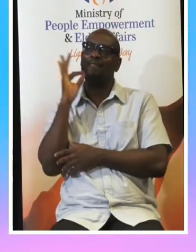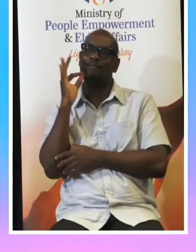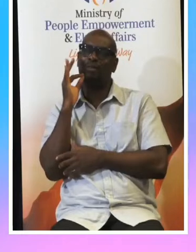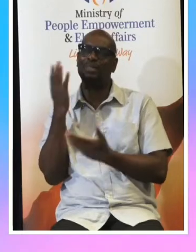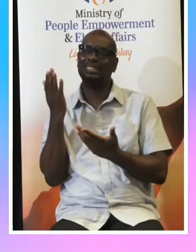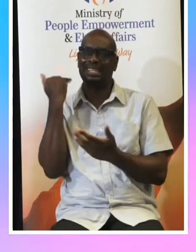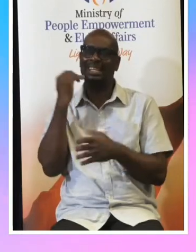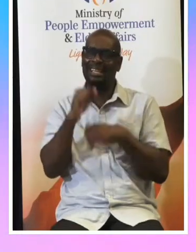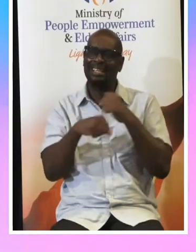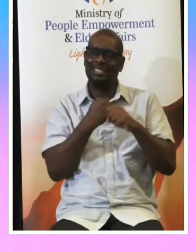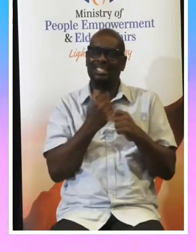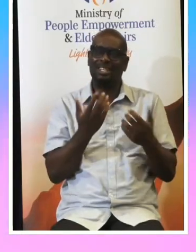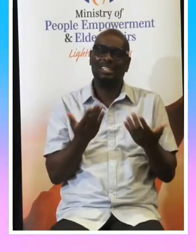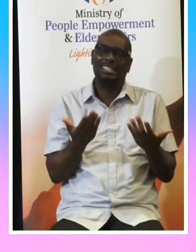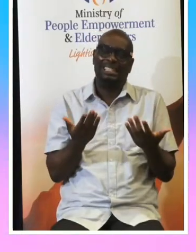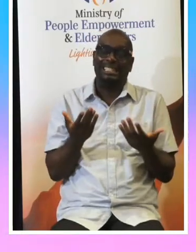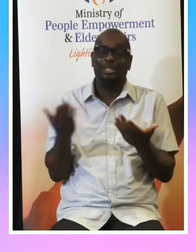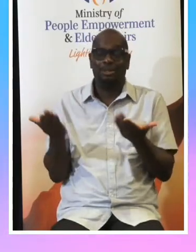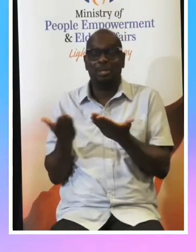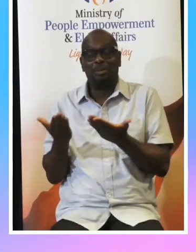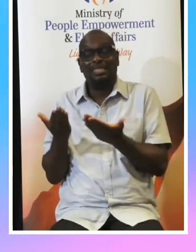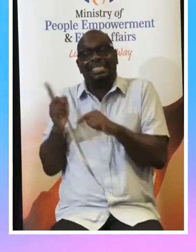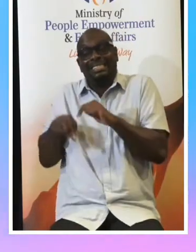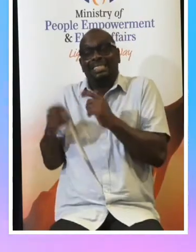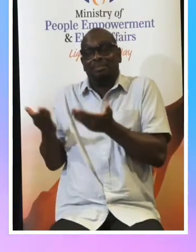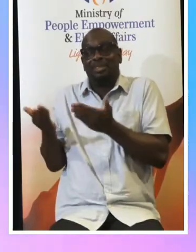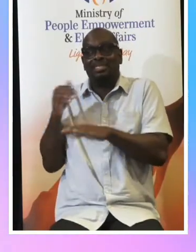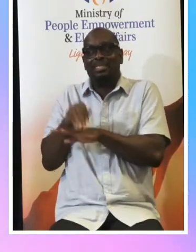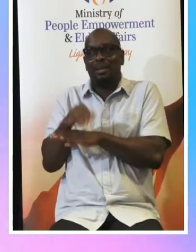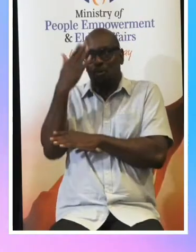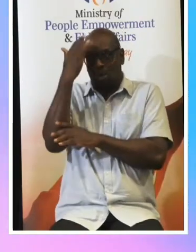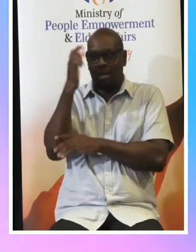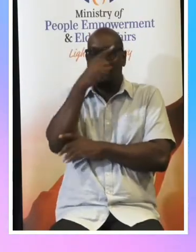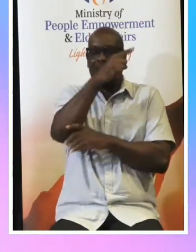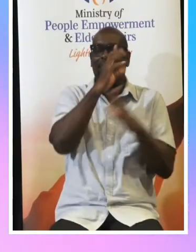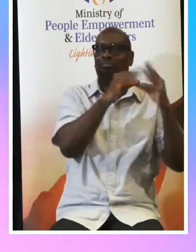Speech. So, you know, excuse for her absence. But